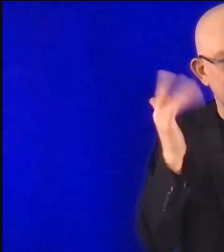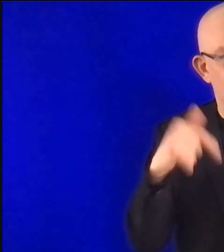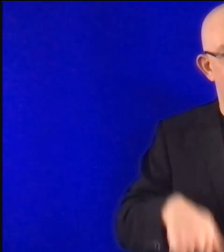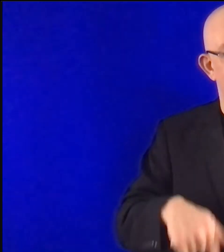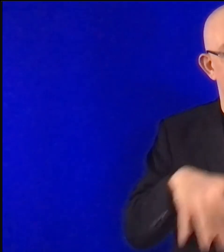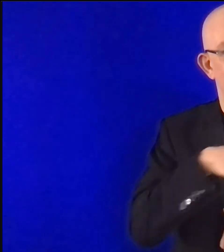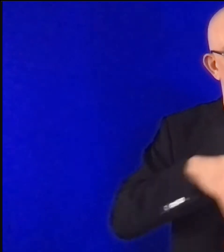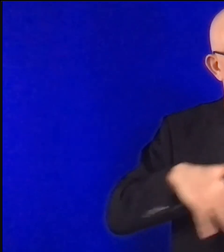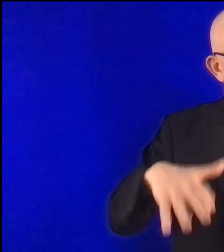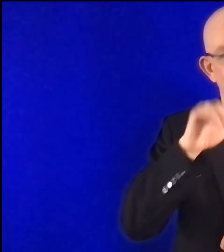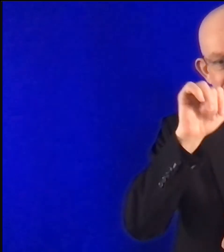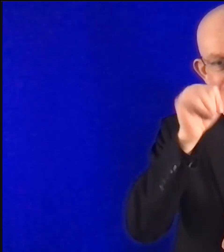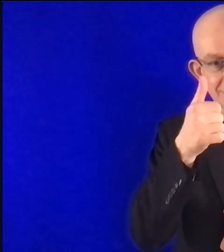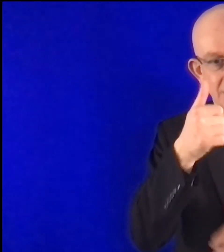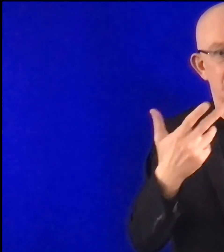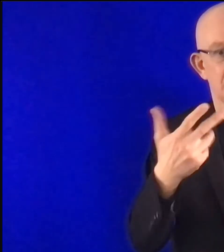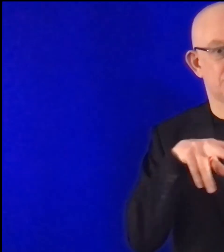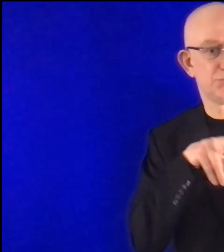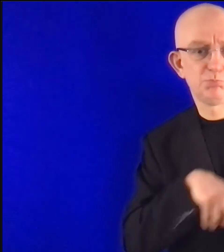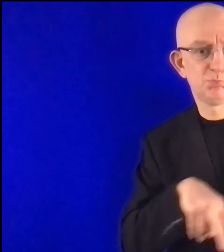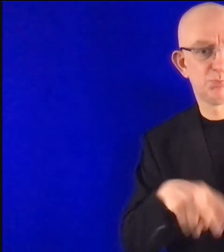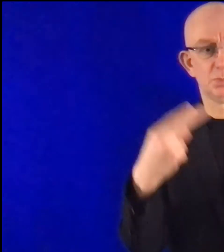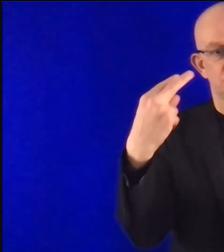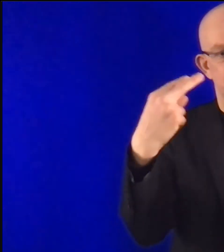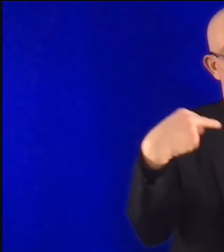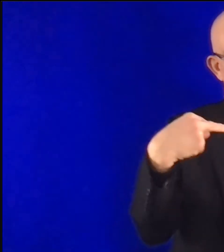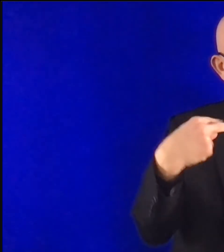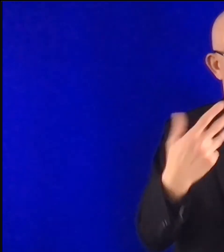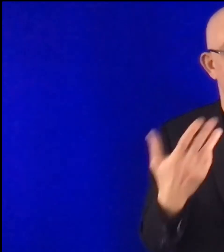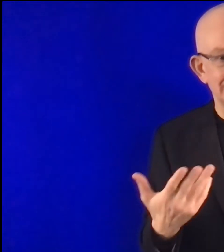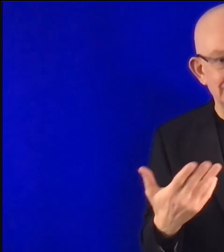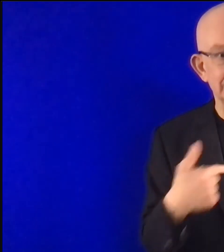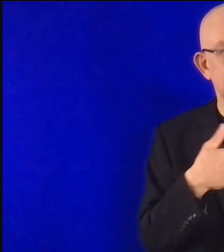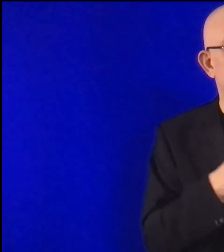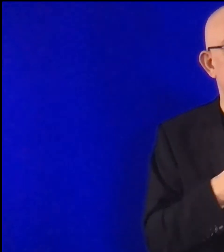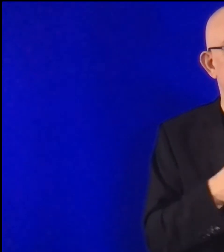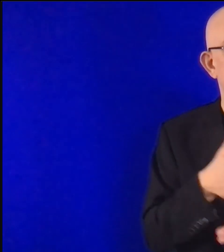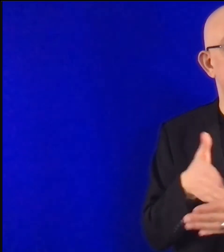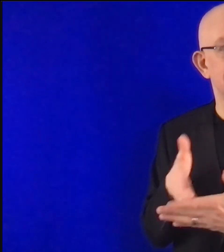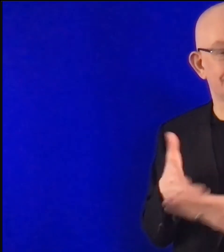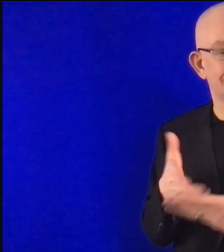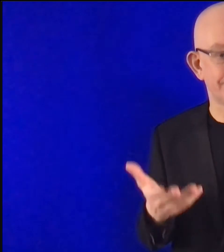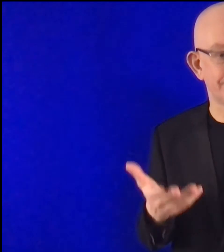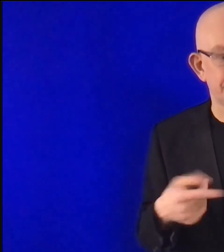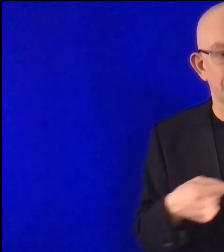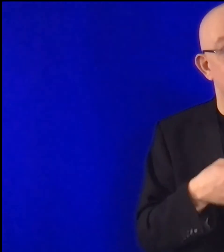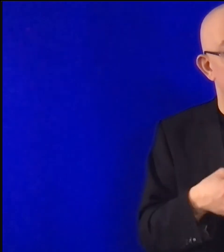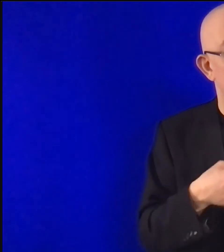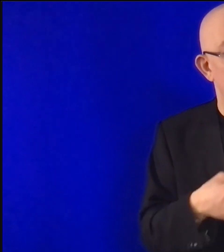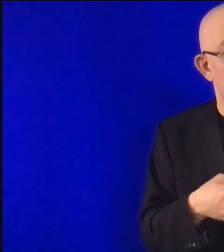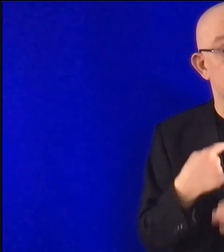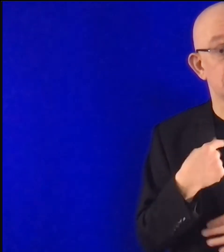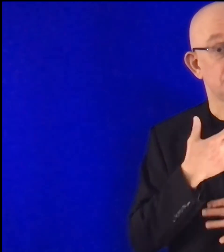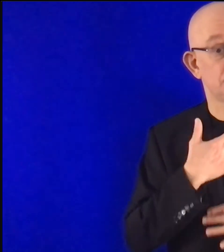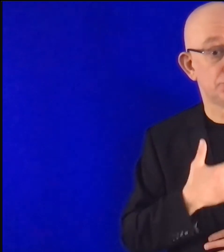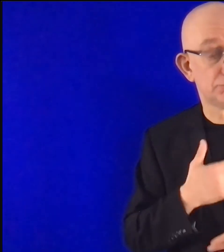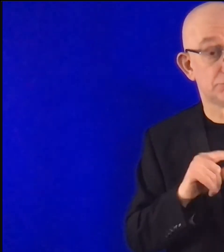access a rehabilitation service which is not usually provided at our own homes, then we have